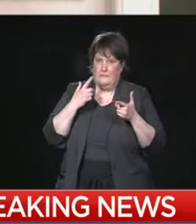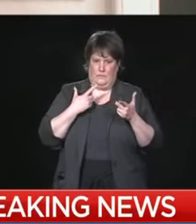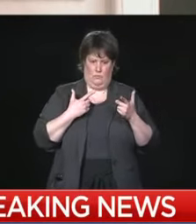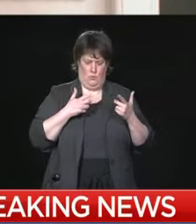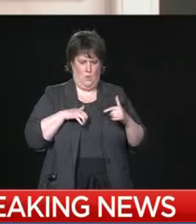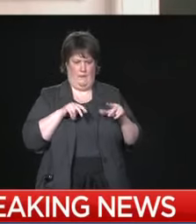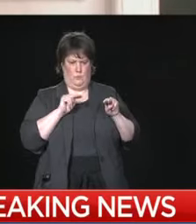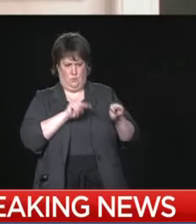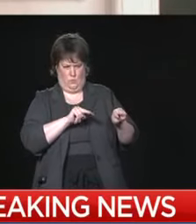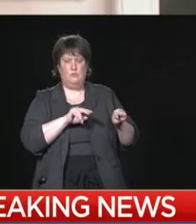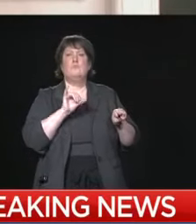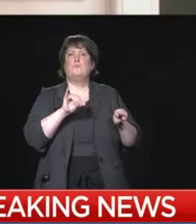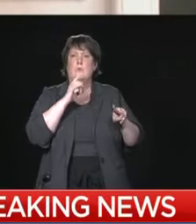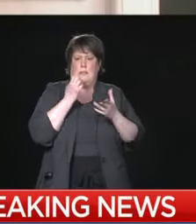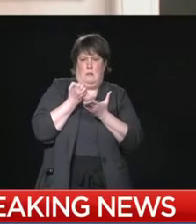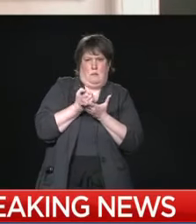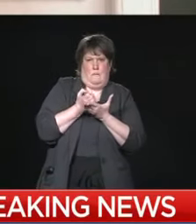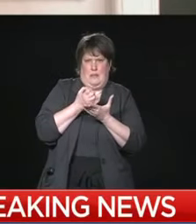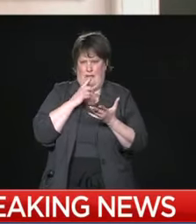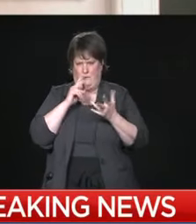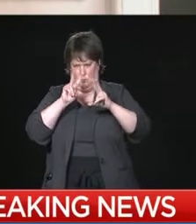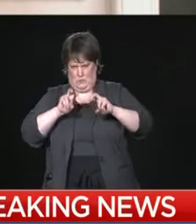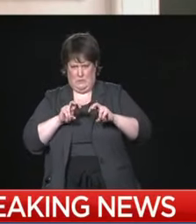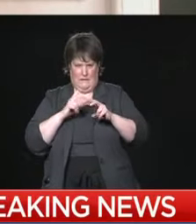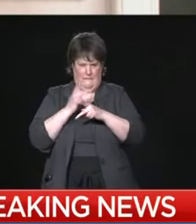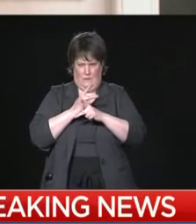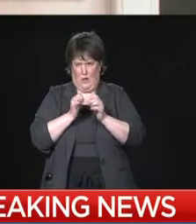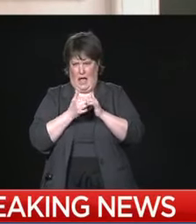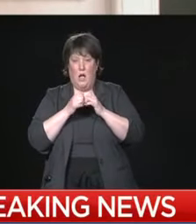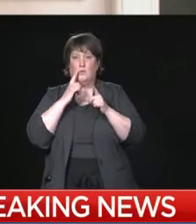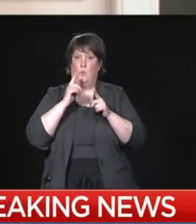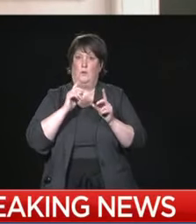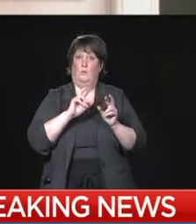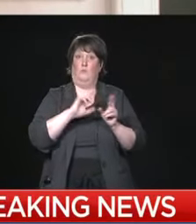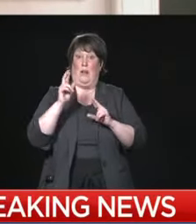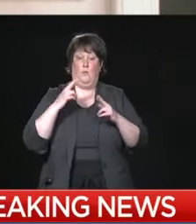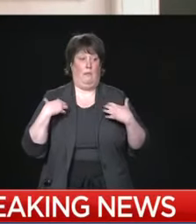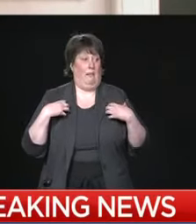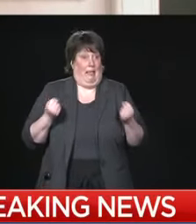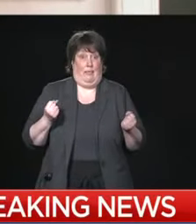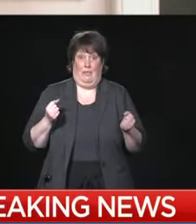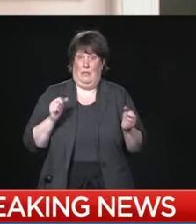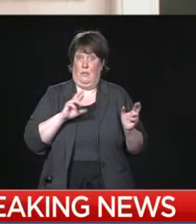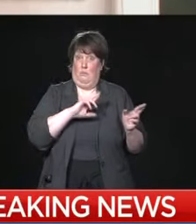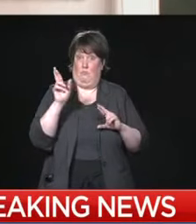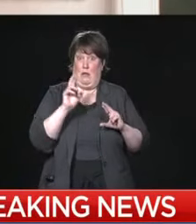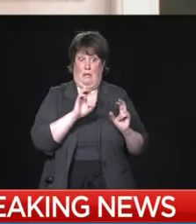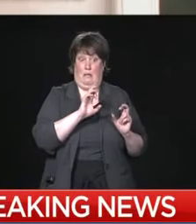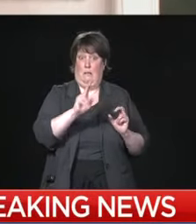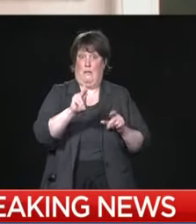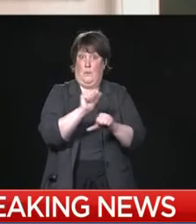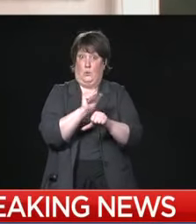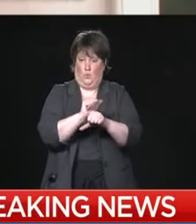economy when we're through this particular crisis. That is the focus that we've had, and that's why what we're offering